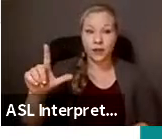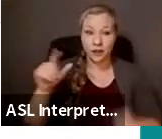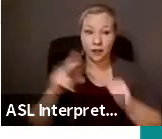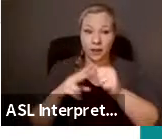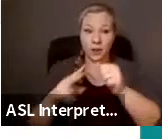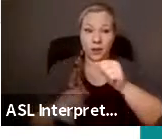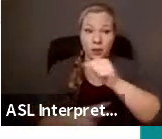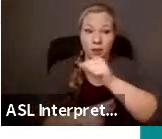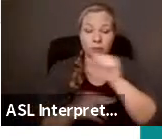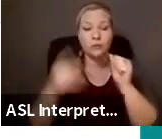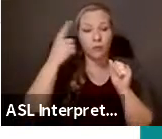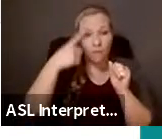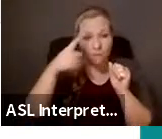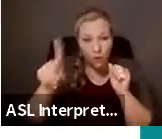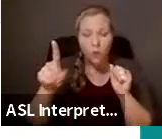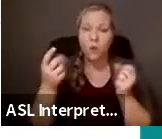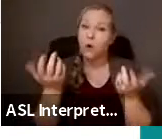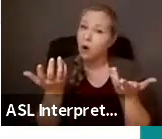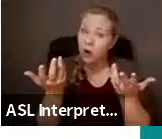vehicles and